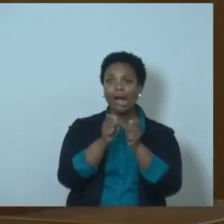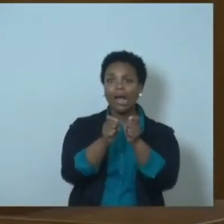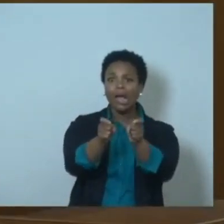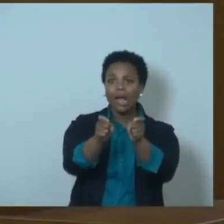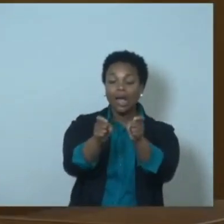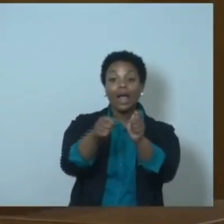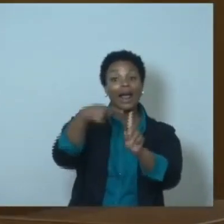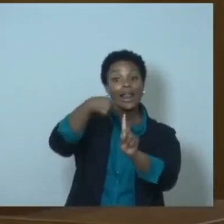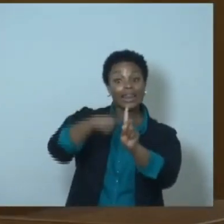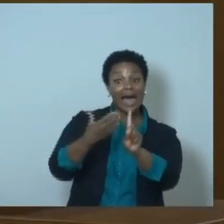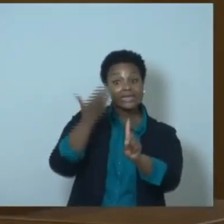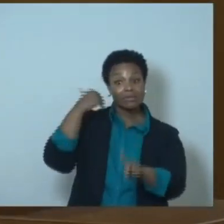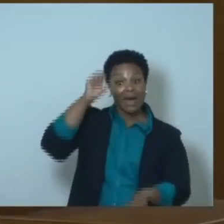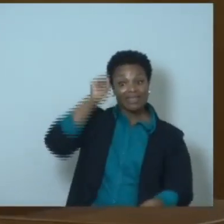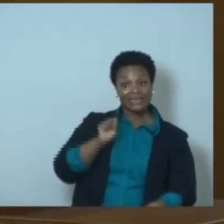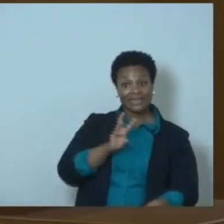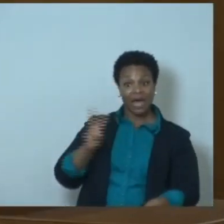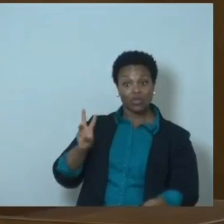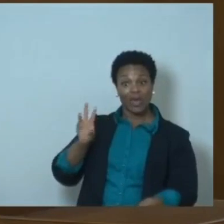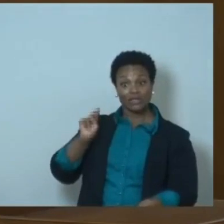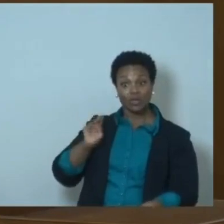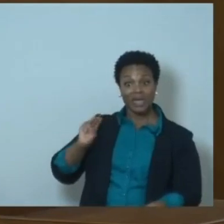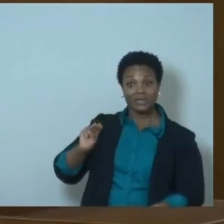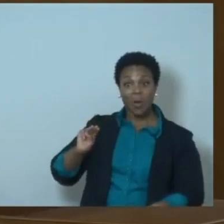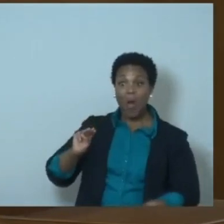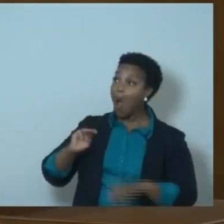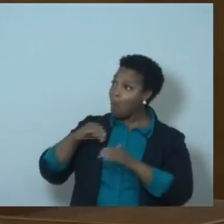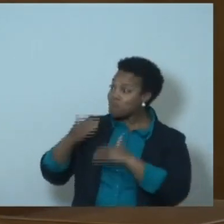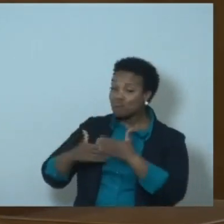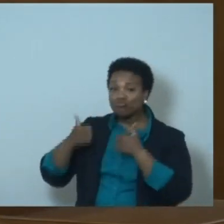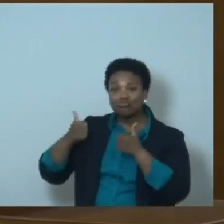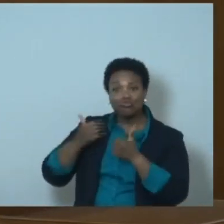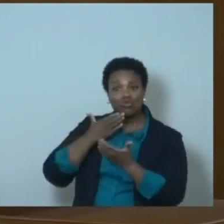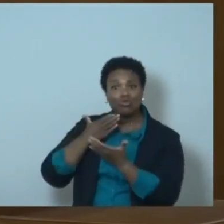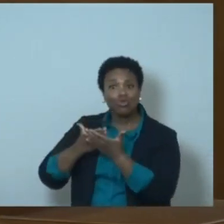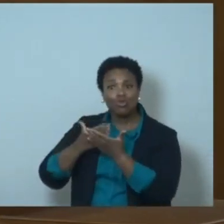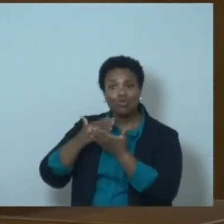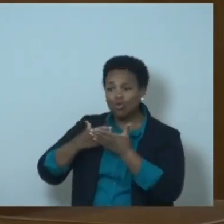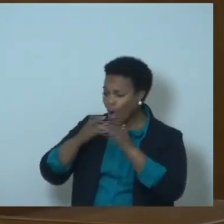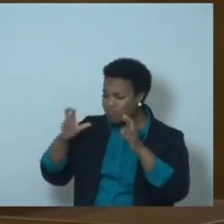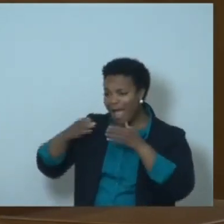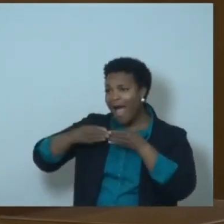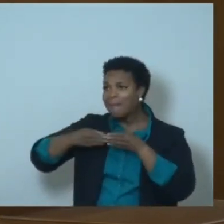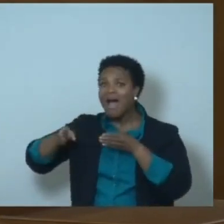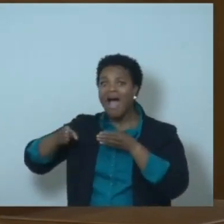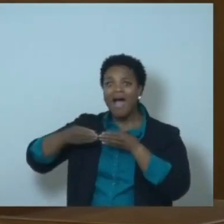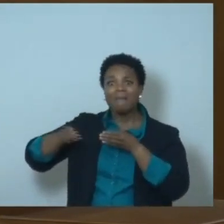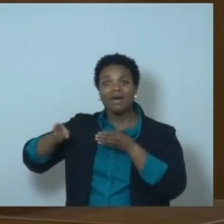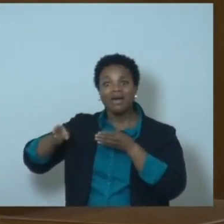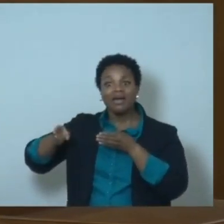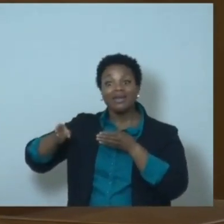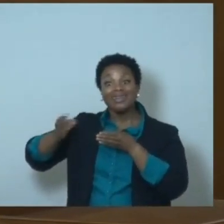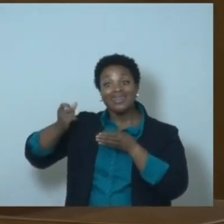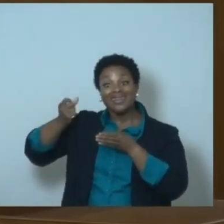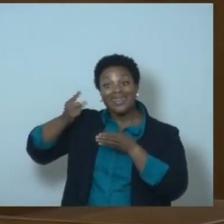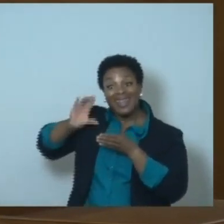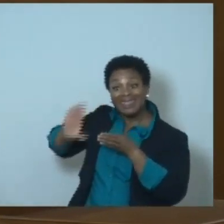doing great. We want to open up more. And they still have a spread rate that's the highest in the state